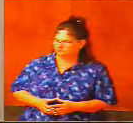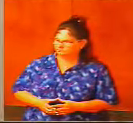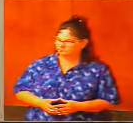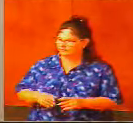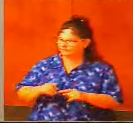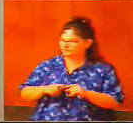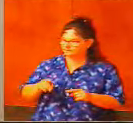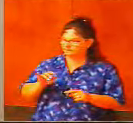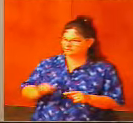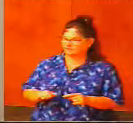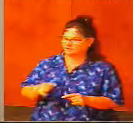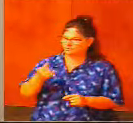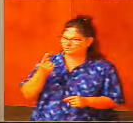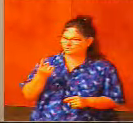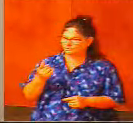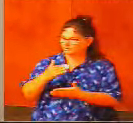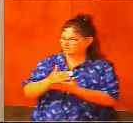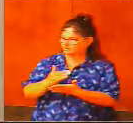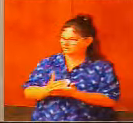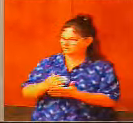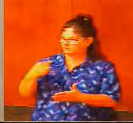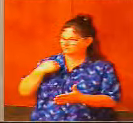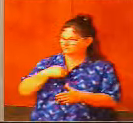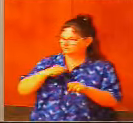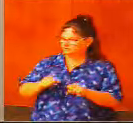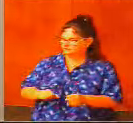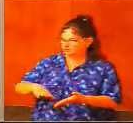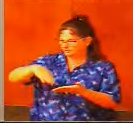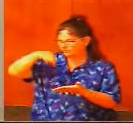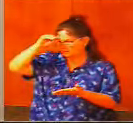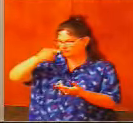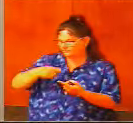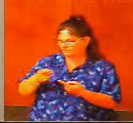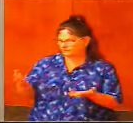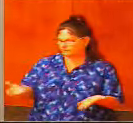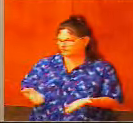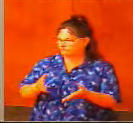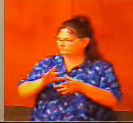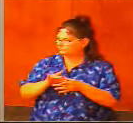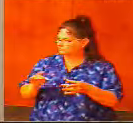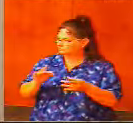But that is one of the lessons that we can learn from this story.